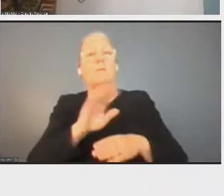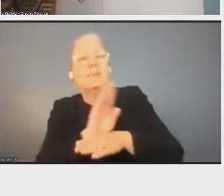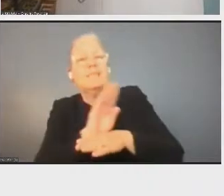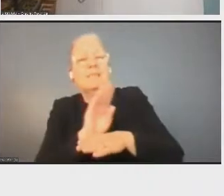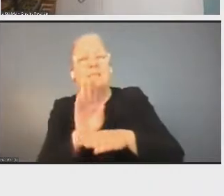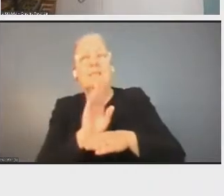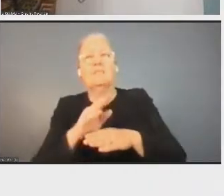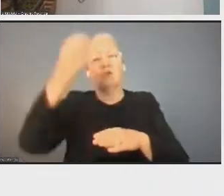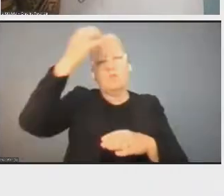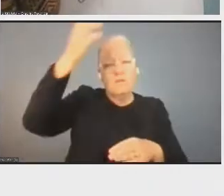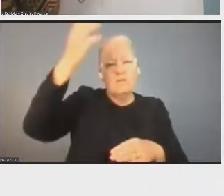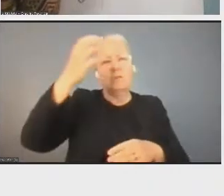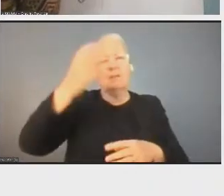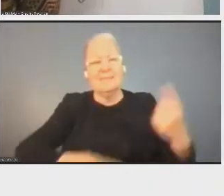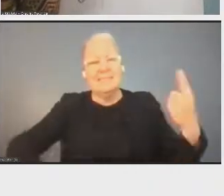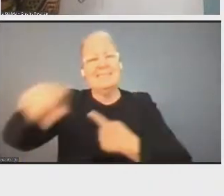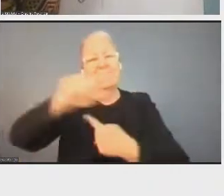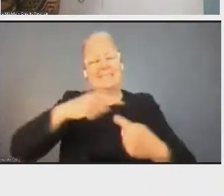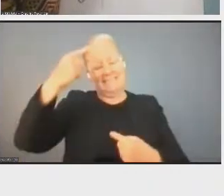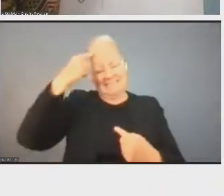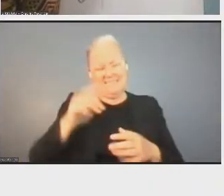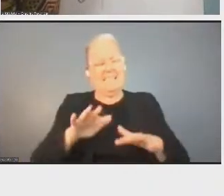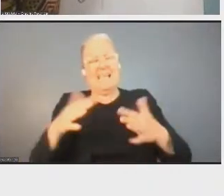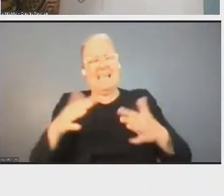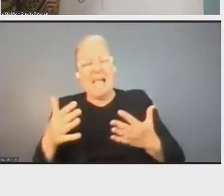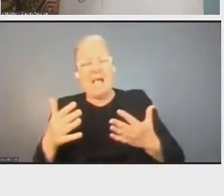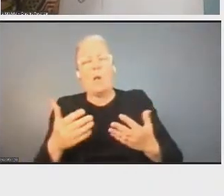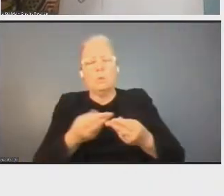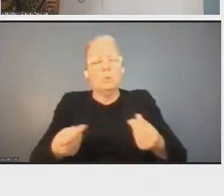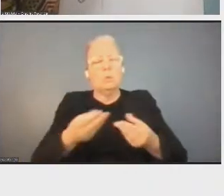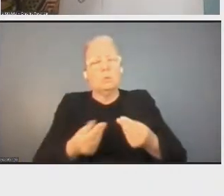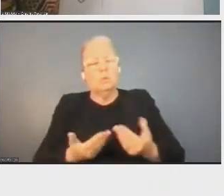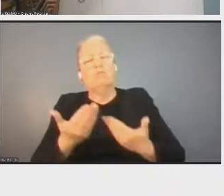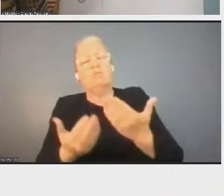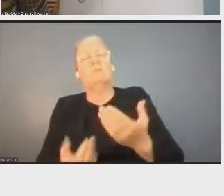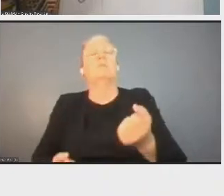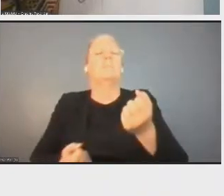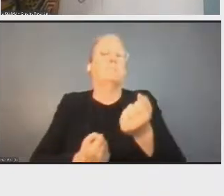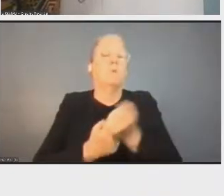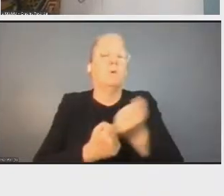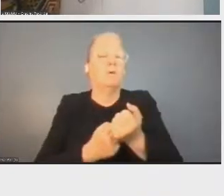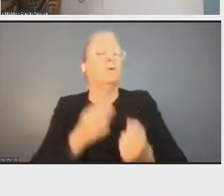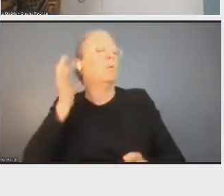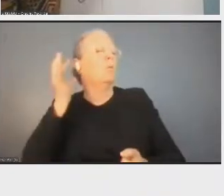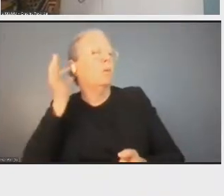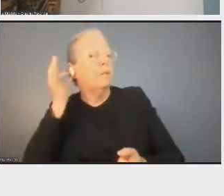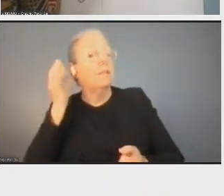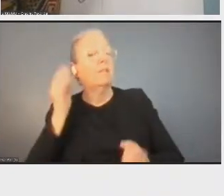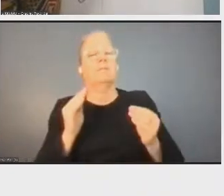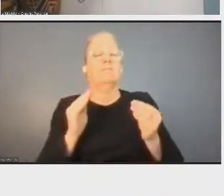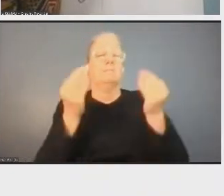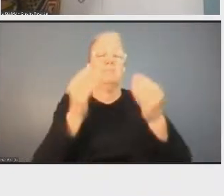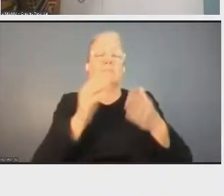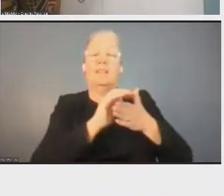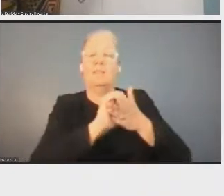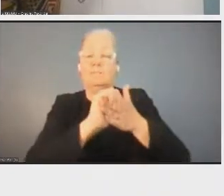in nature-based solutions and support women's leadership initiatives. We have the honor